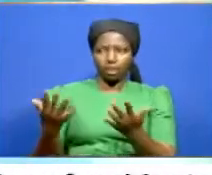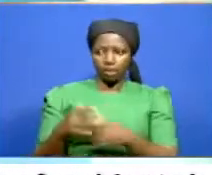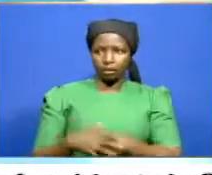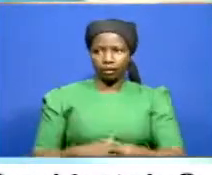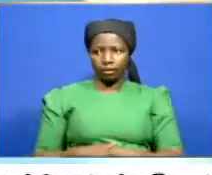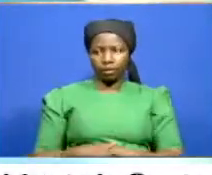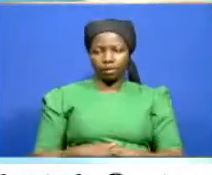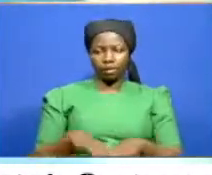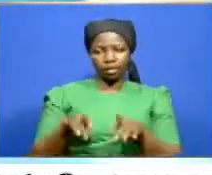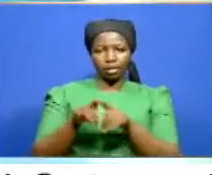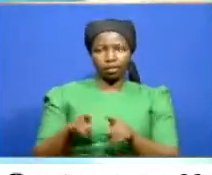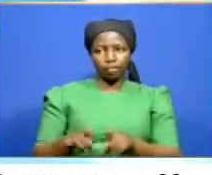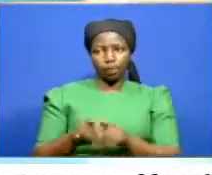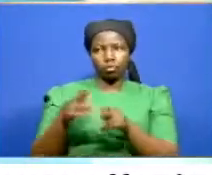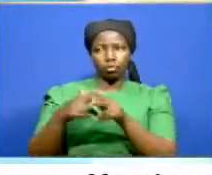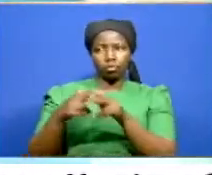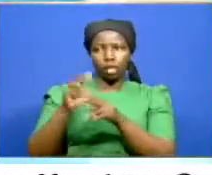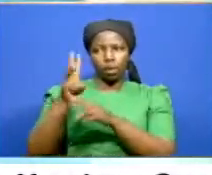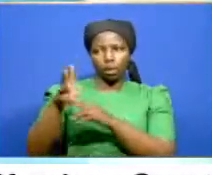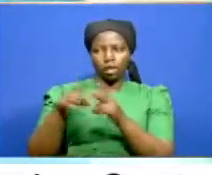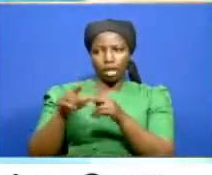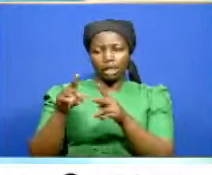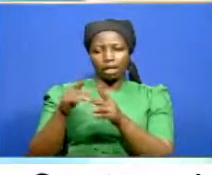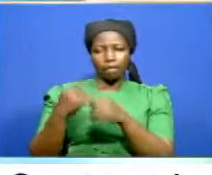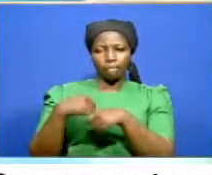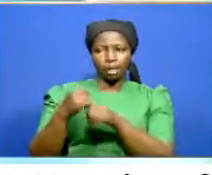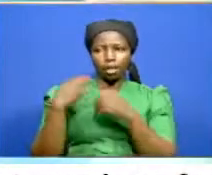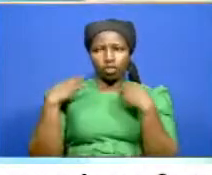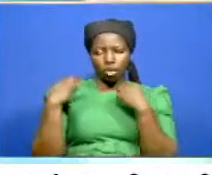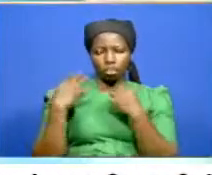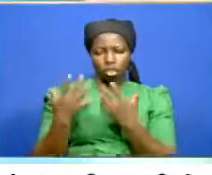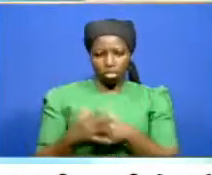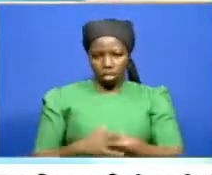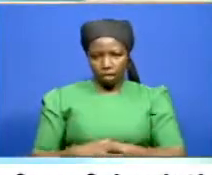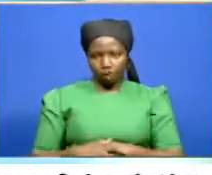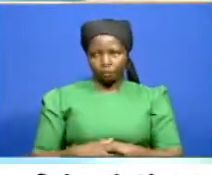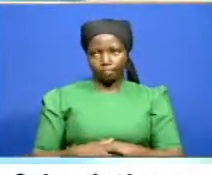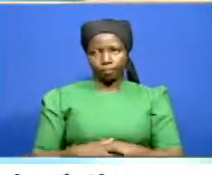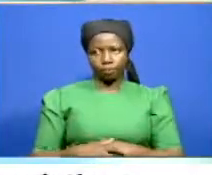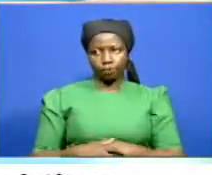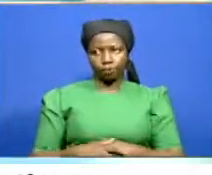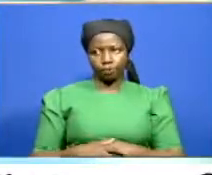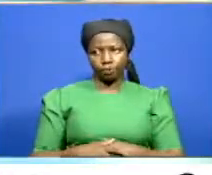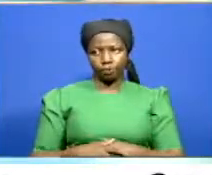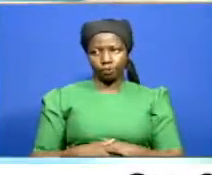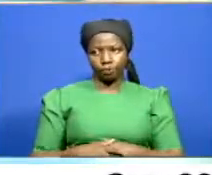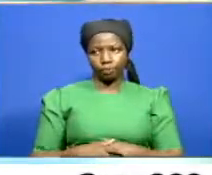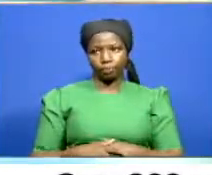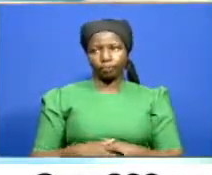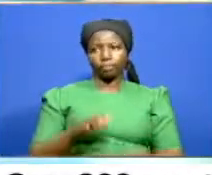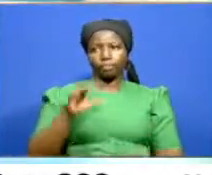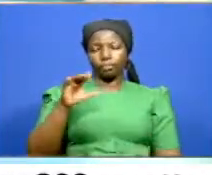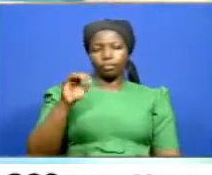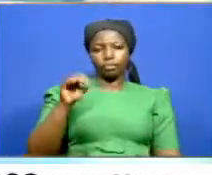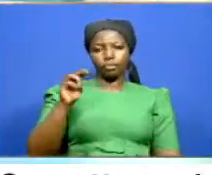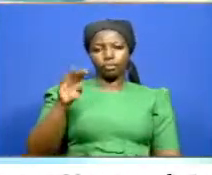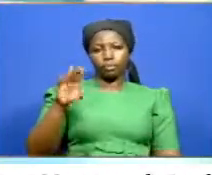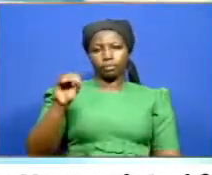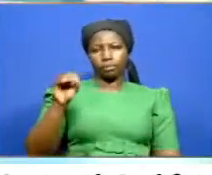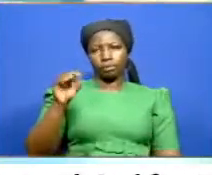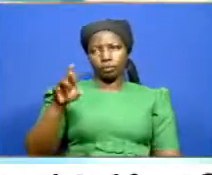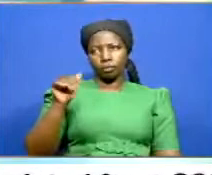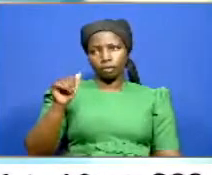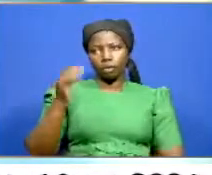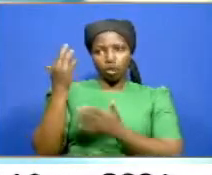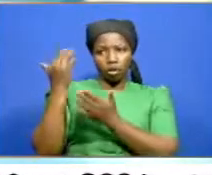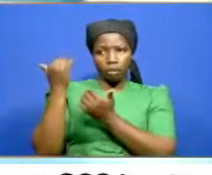even uniforms very soon. Mm-hmm. And God willing, they will be the first academy to don the Kombora uniforms, of course, as a brand ambassador. Hopefully. Yeah, so